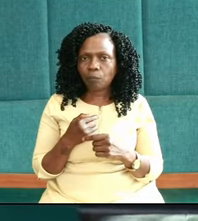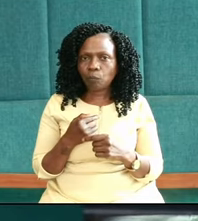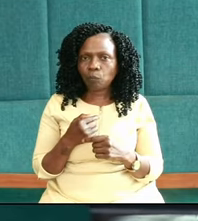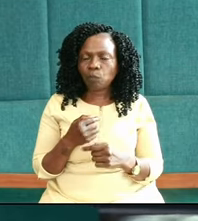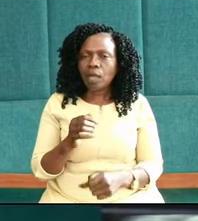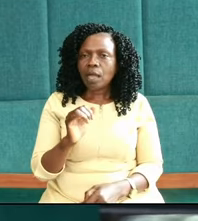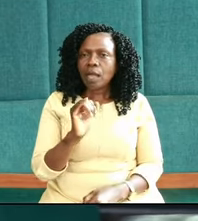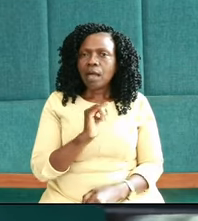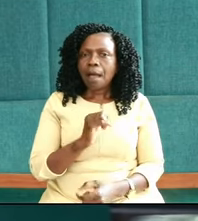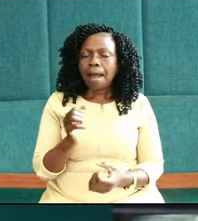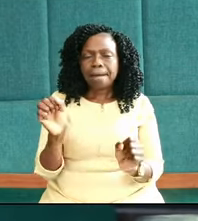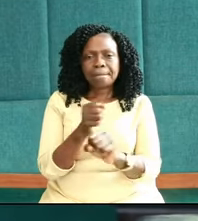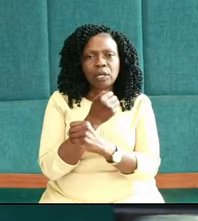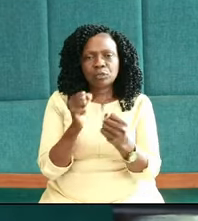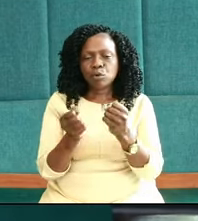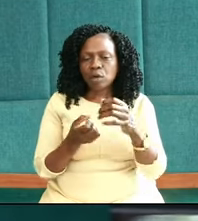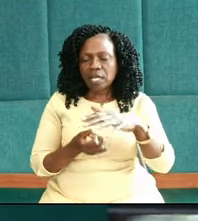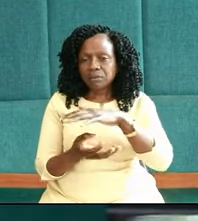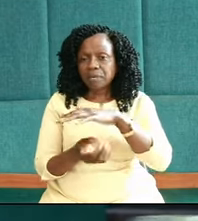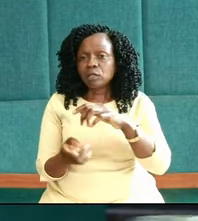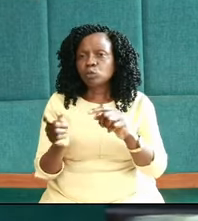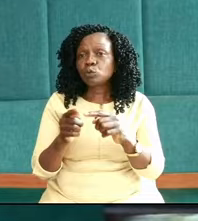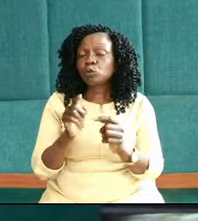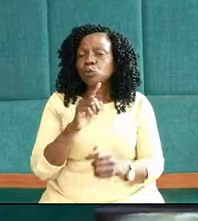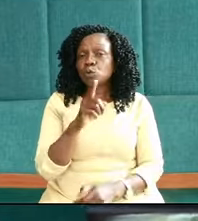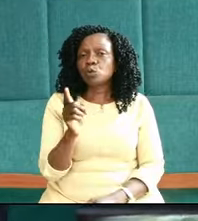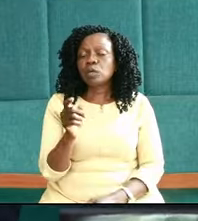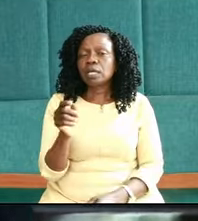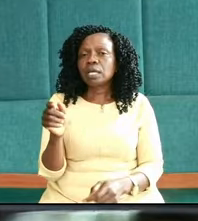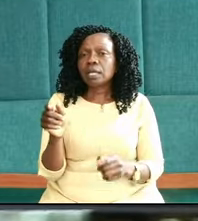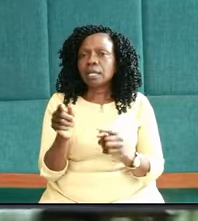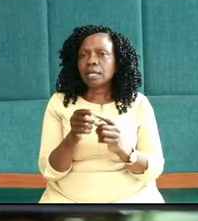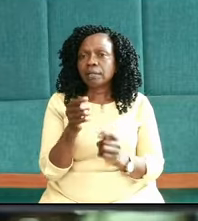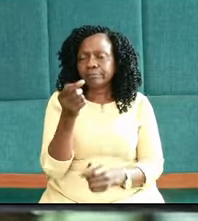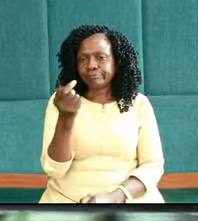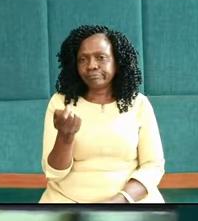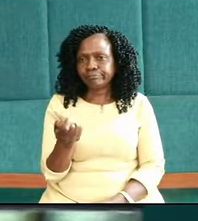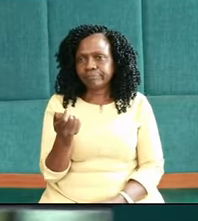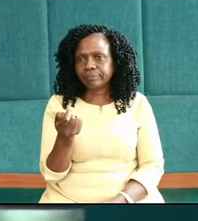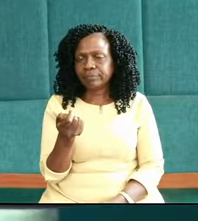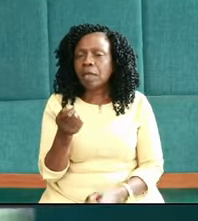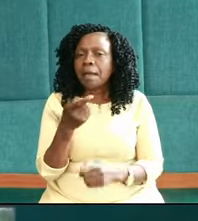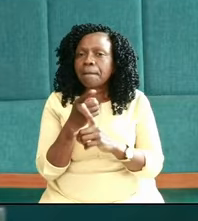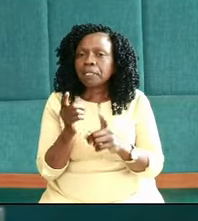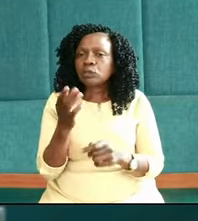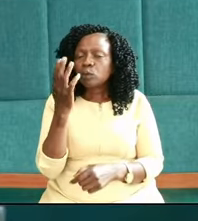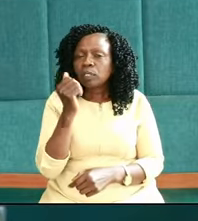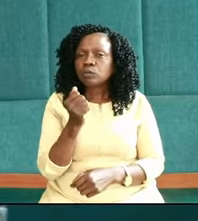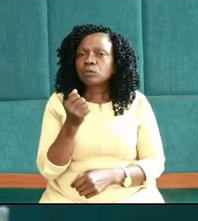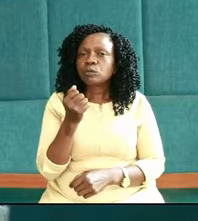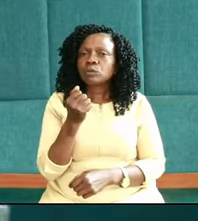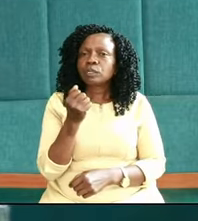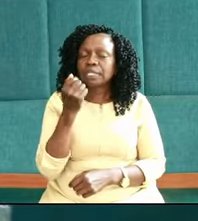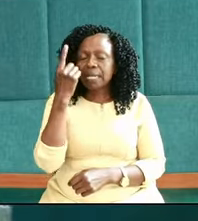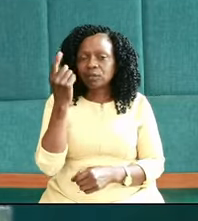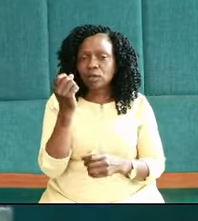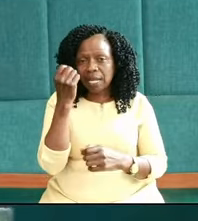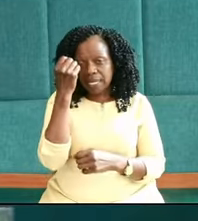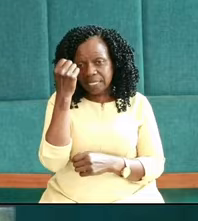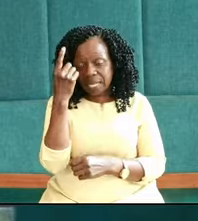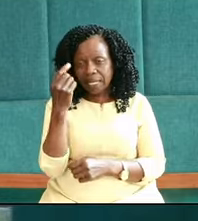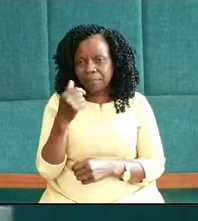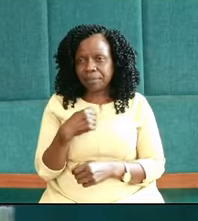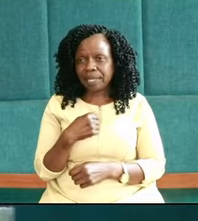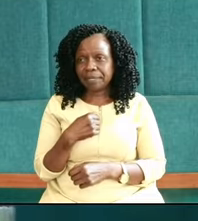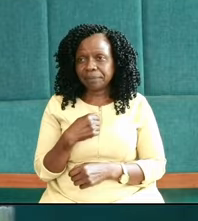I cannot be able to explain to you, if you have decided to understand me, to be with